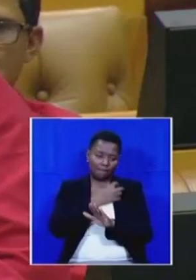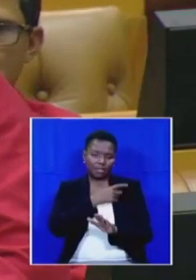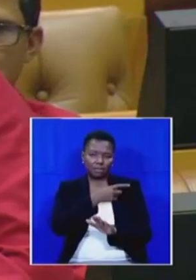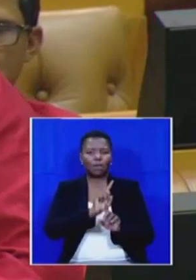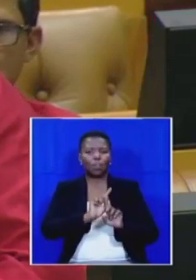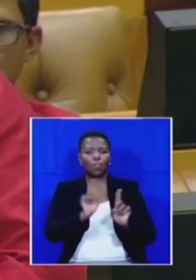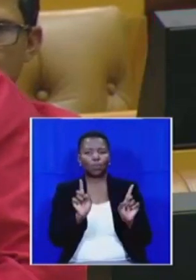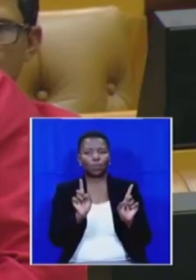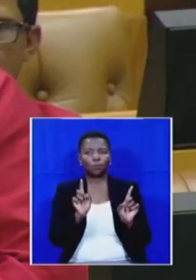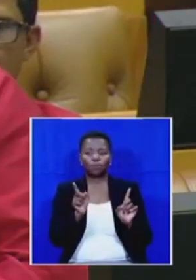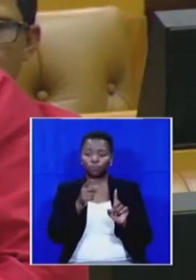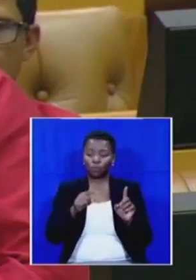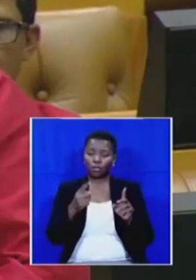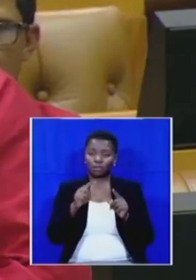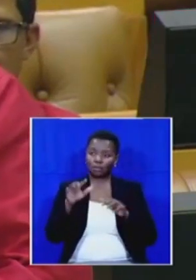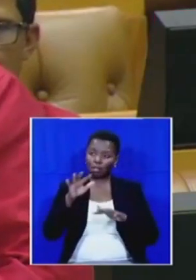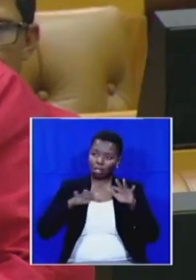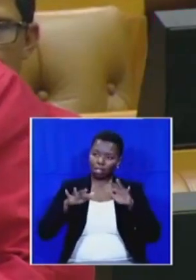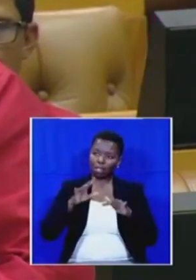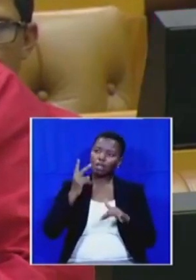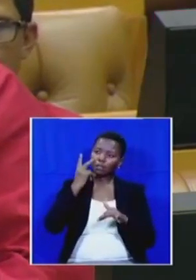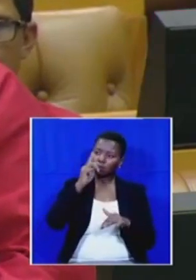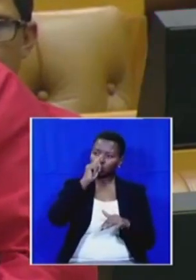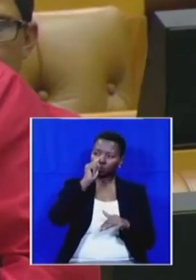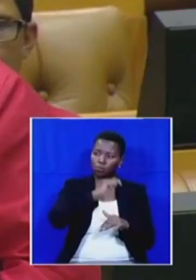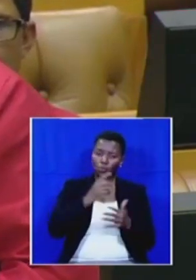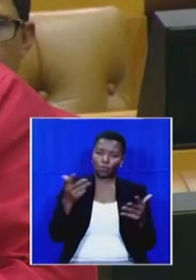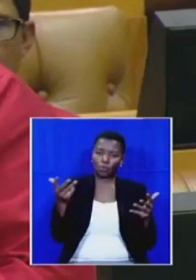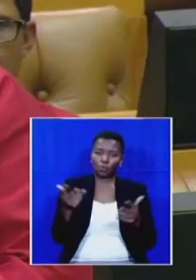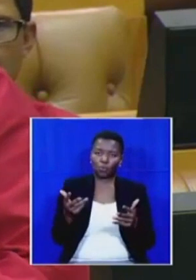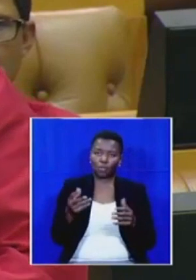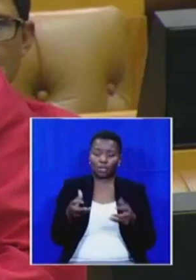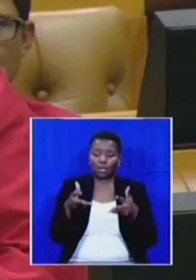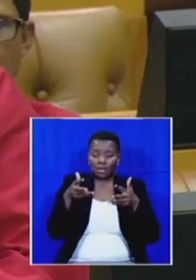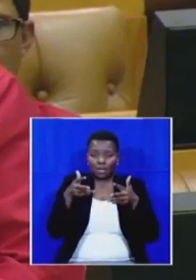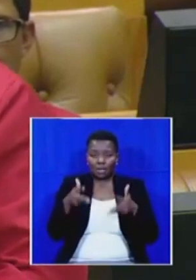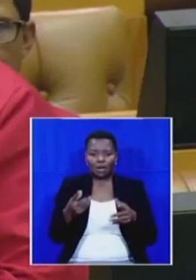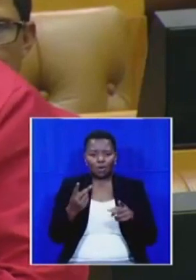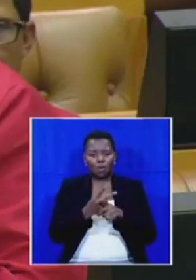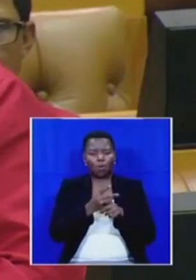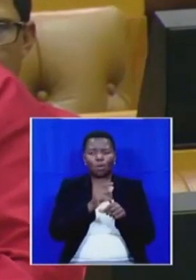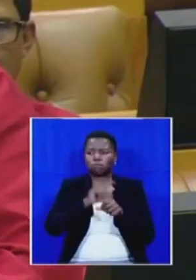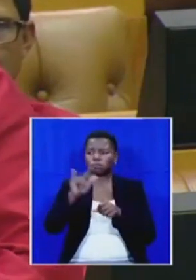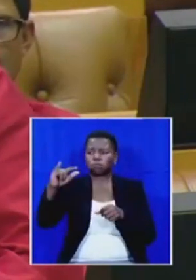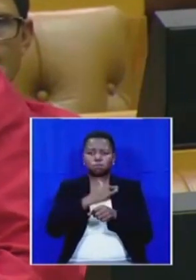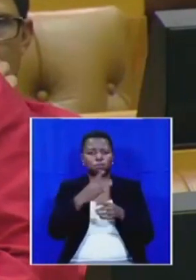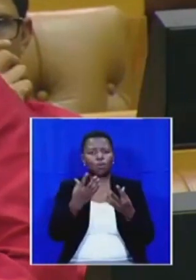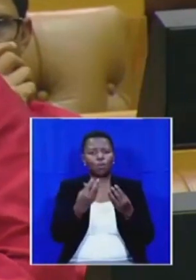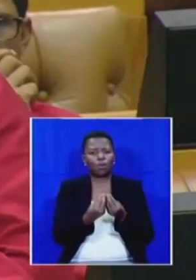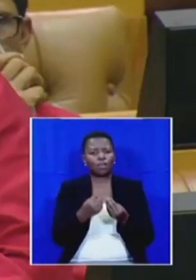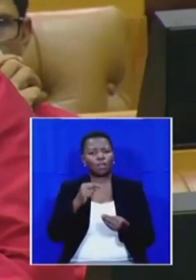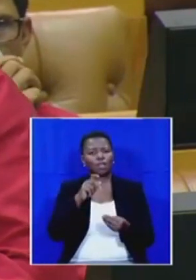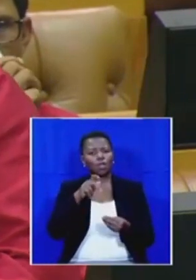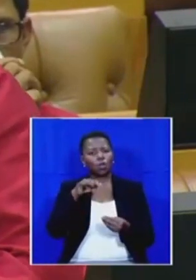Those who still have doubts can see for themselves. Now he is busy traveling with the Guptas to negotiate deals on